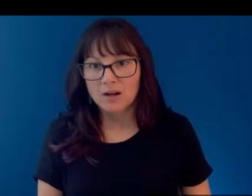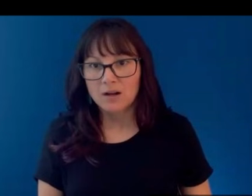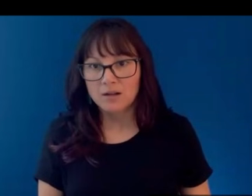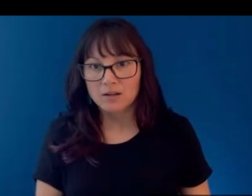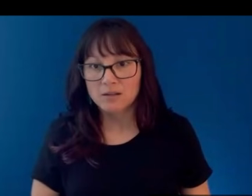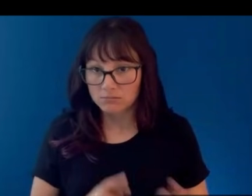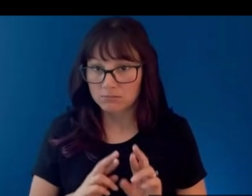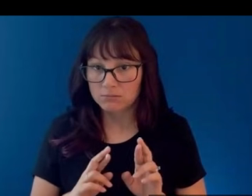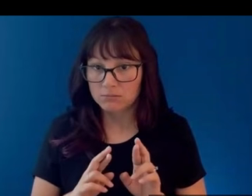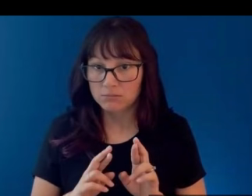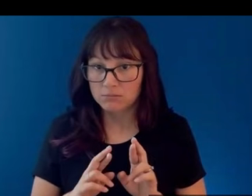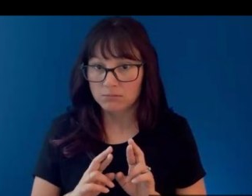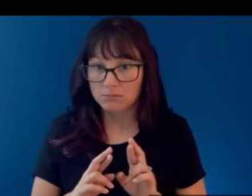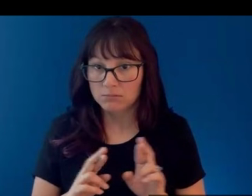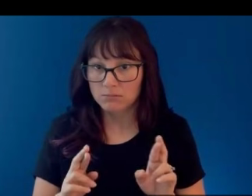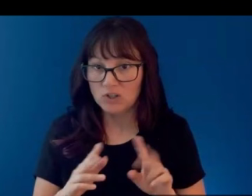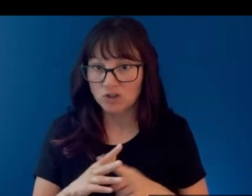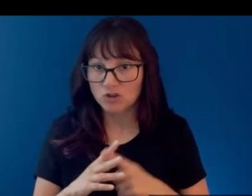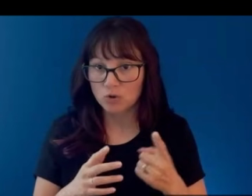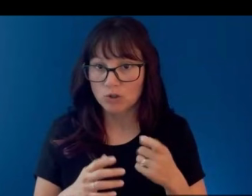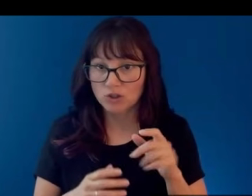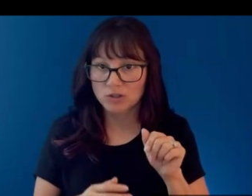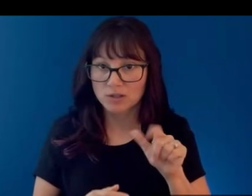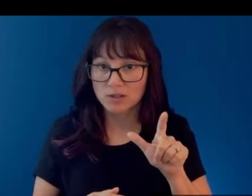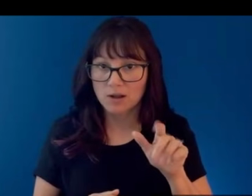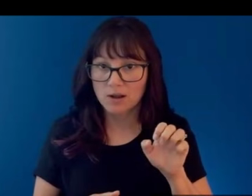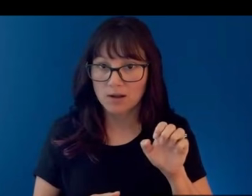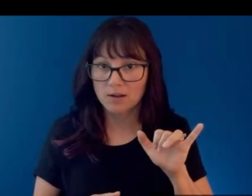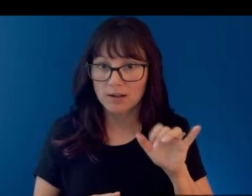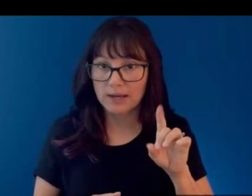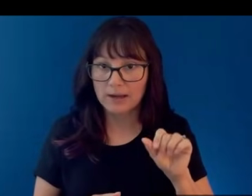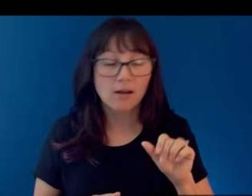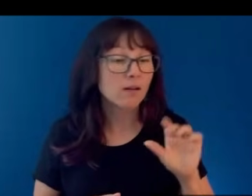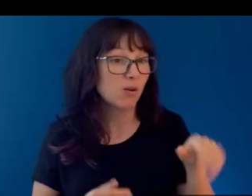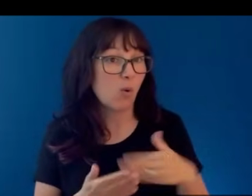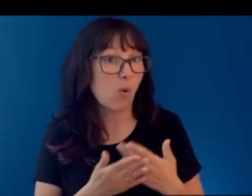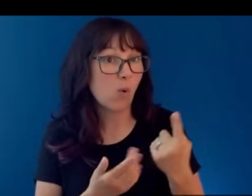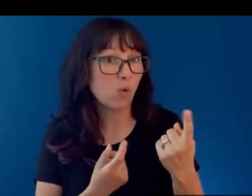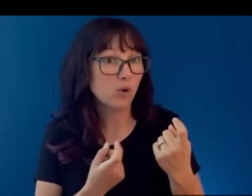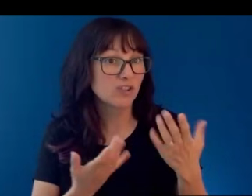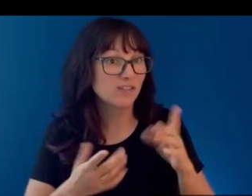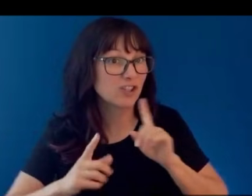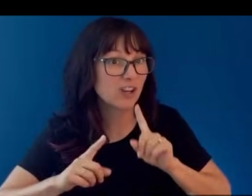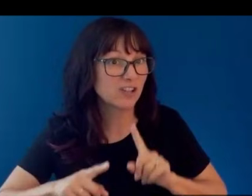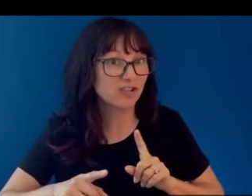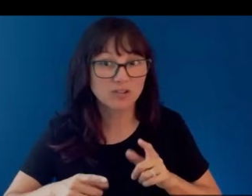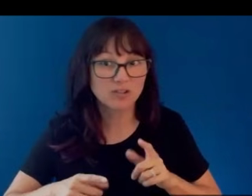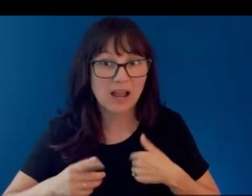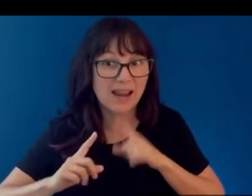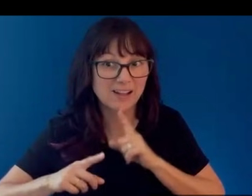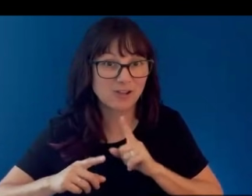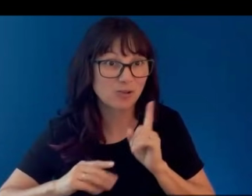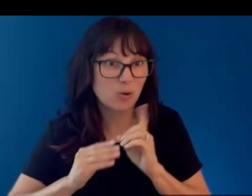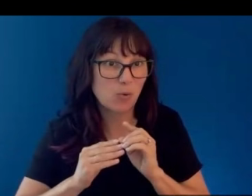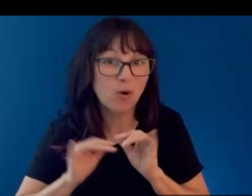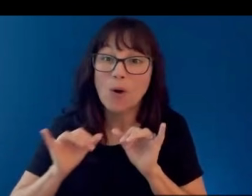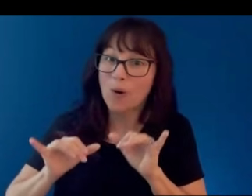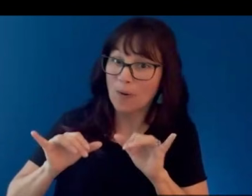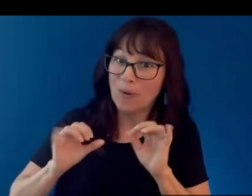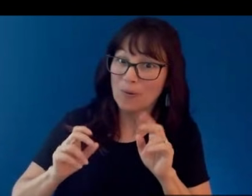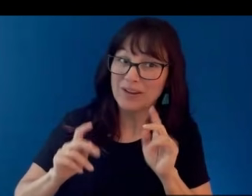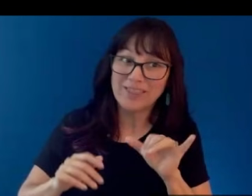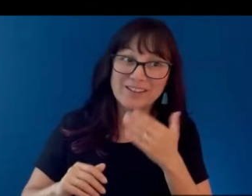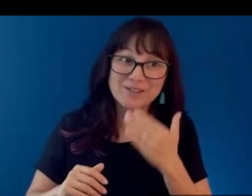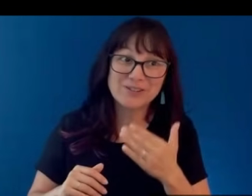You ready to open up some of those questions, Aleda? All the questions have been answered. I'm in the middle of answering one more. Oh, all right. Well,